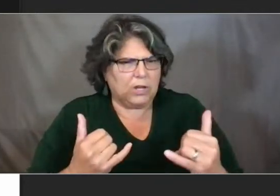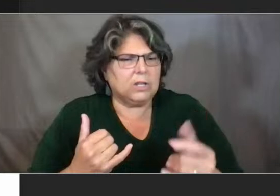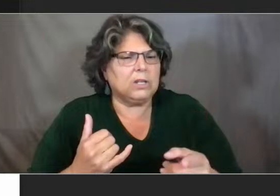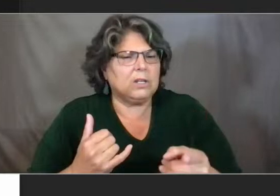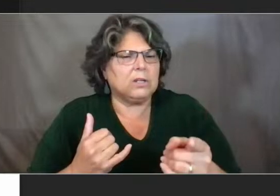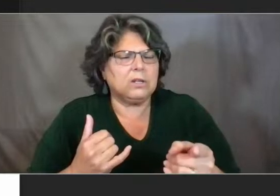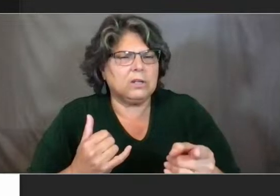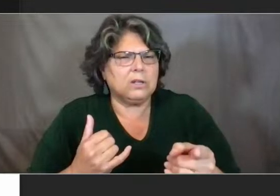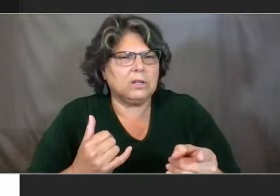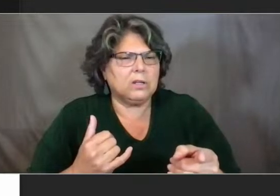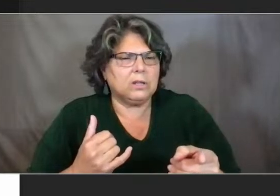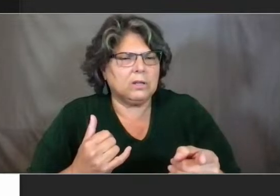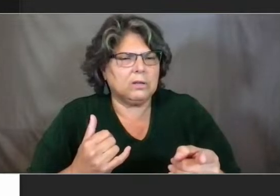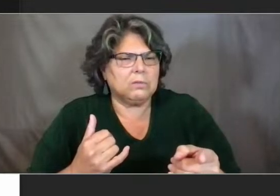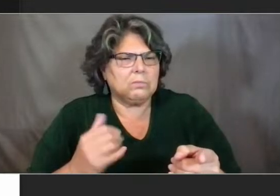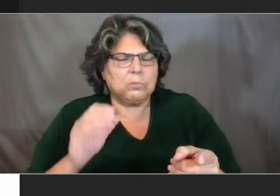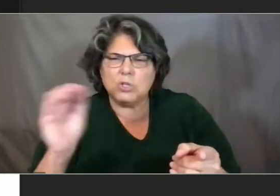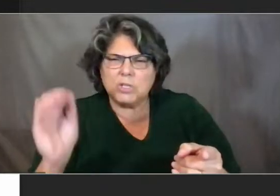of the